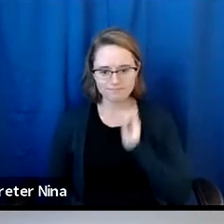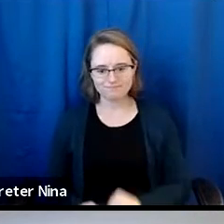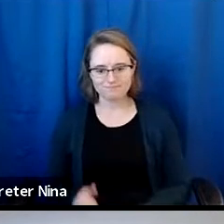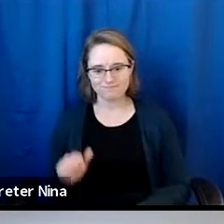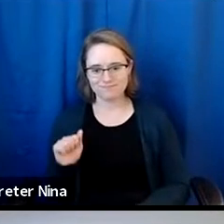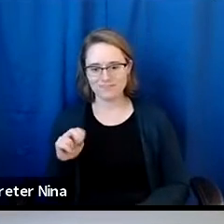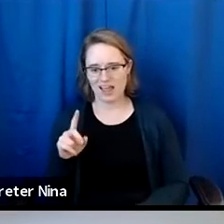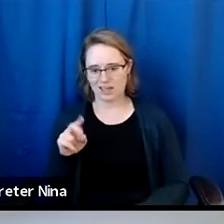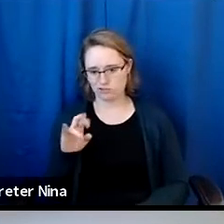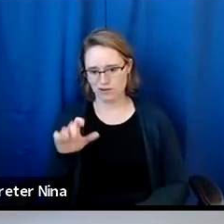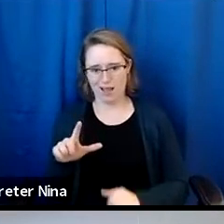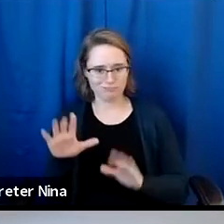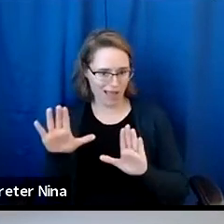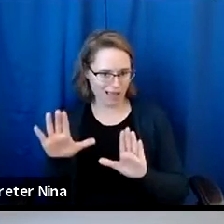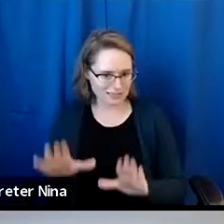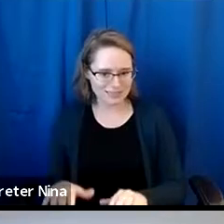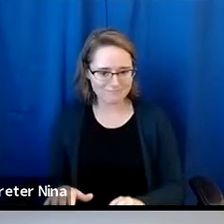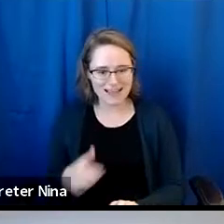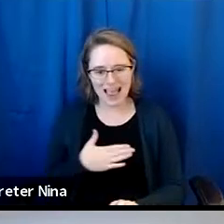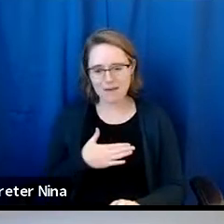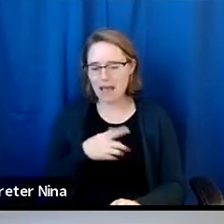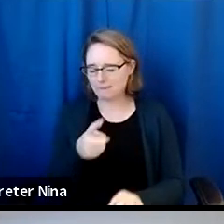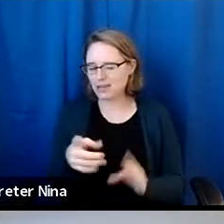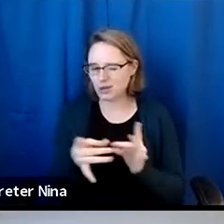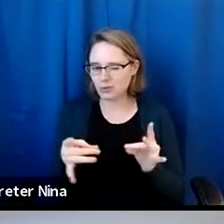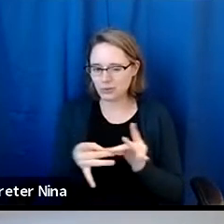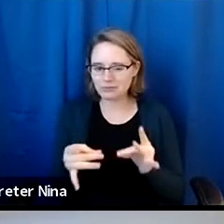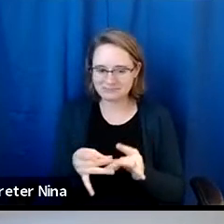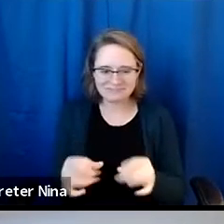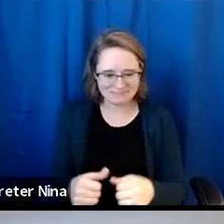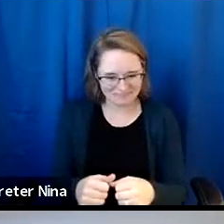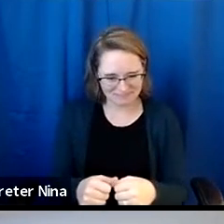Excellent. I'm glad I made you say something.